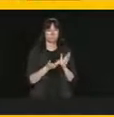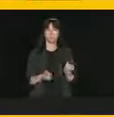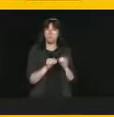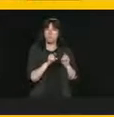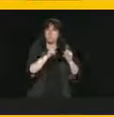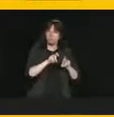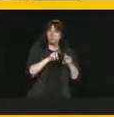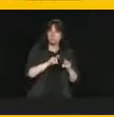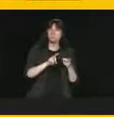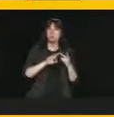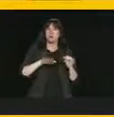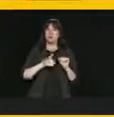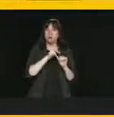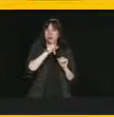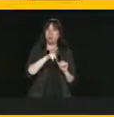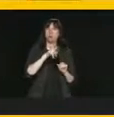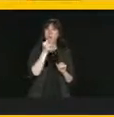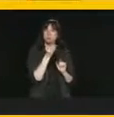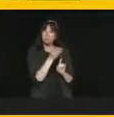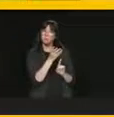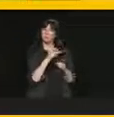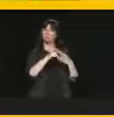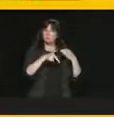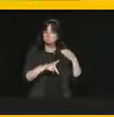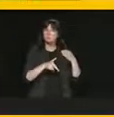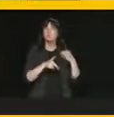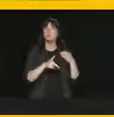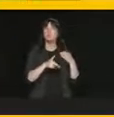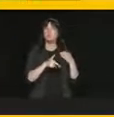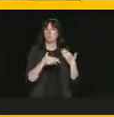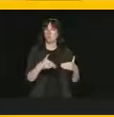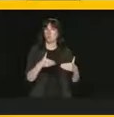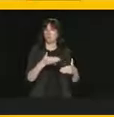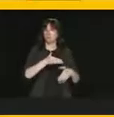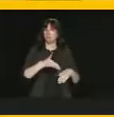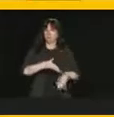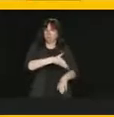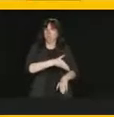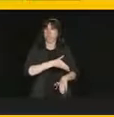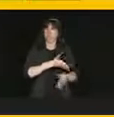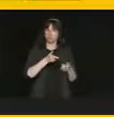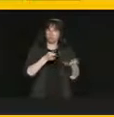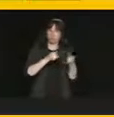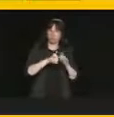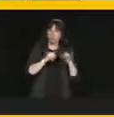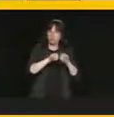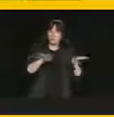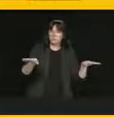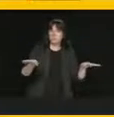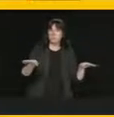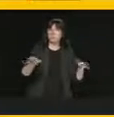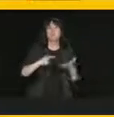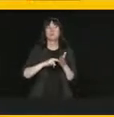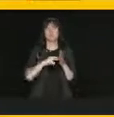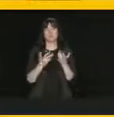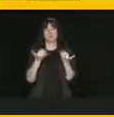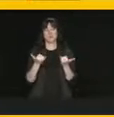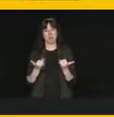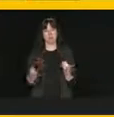trace COVID-19 must be sufficient to be able to control the spread. And that's why we are